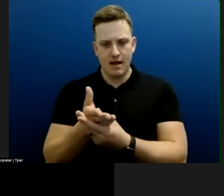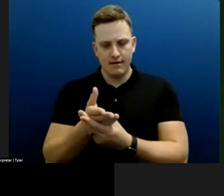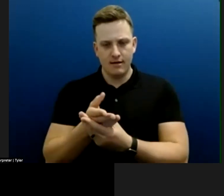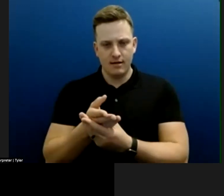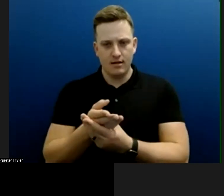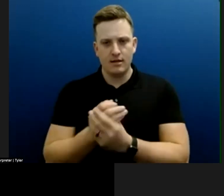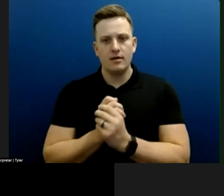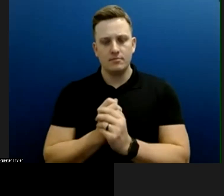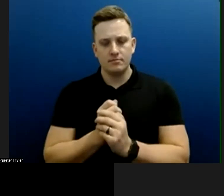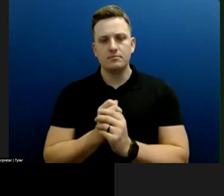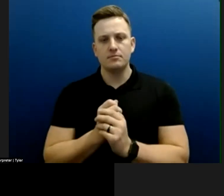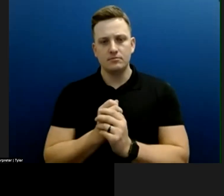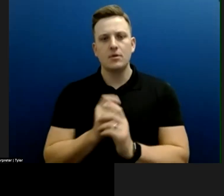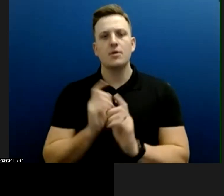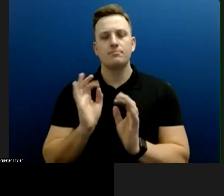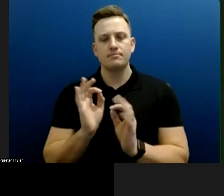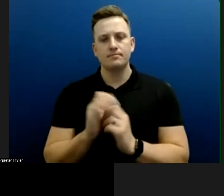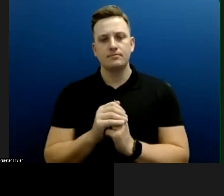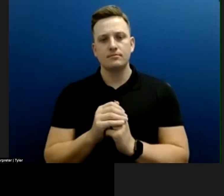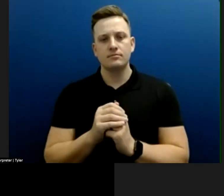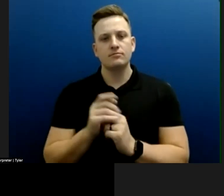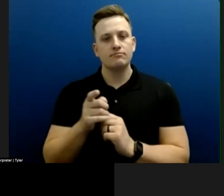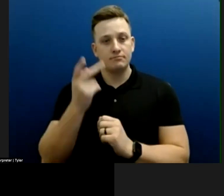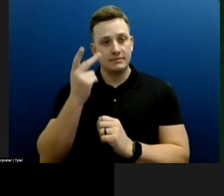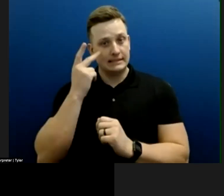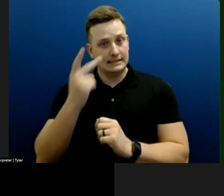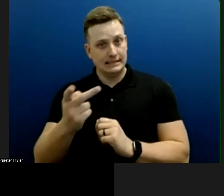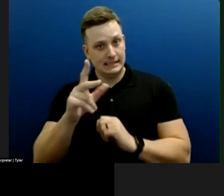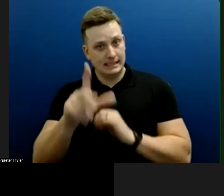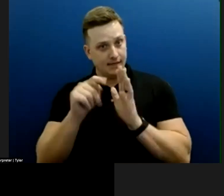Right. Can you see the video now?